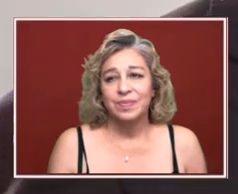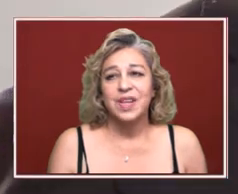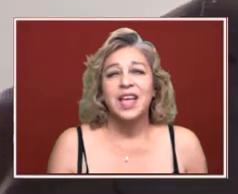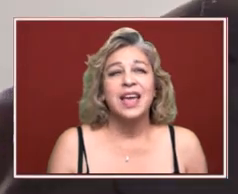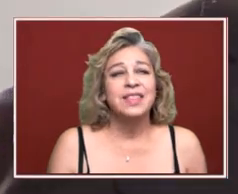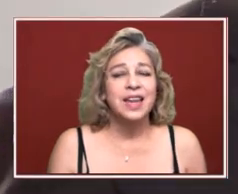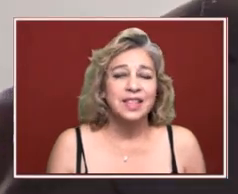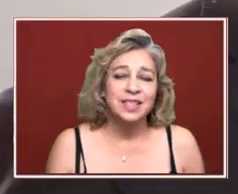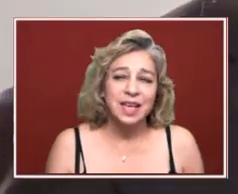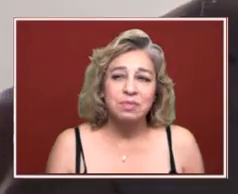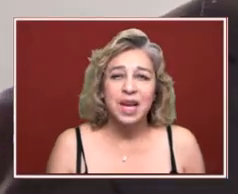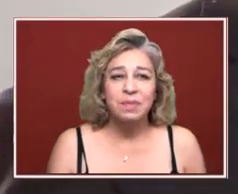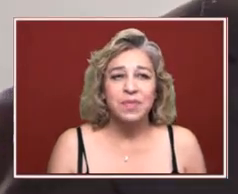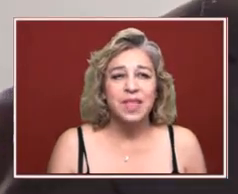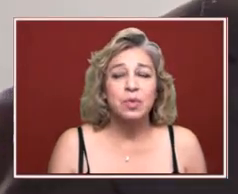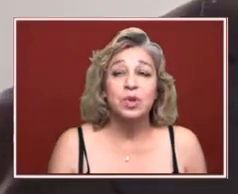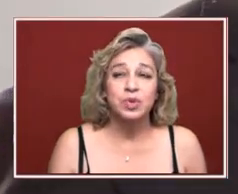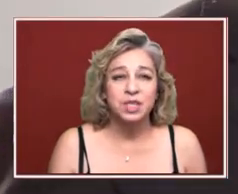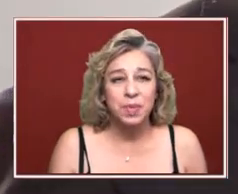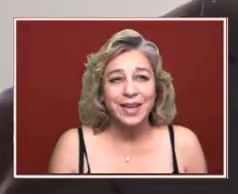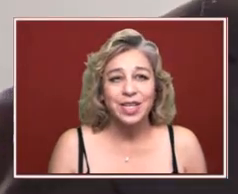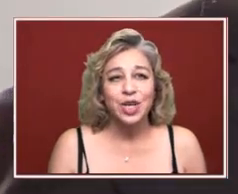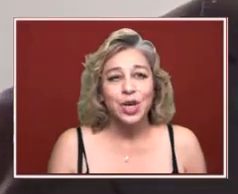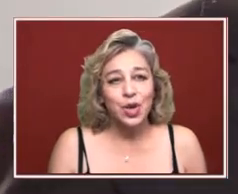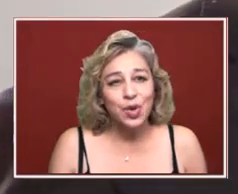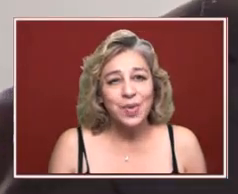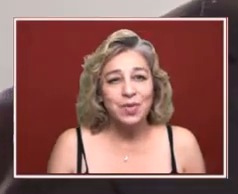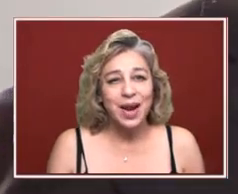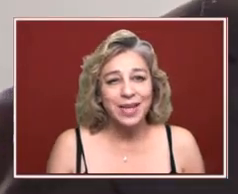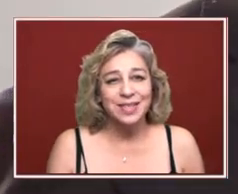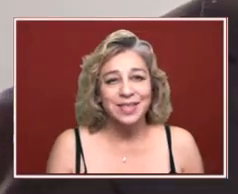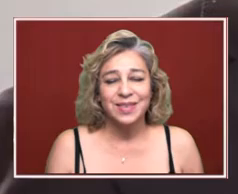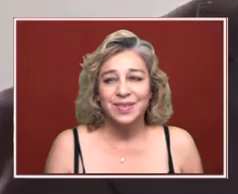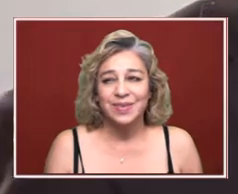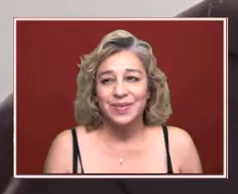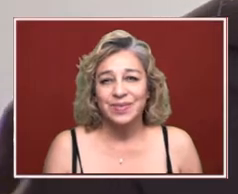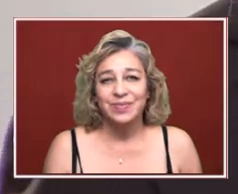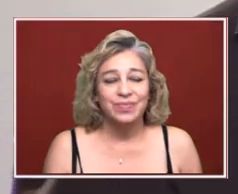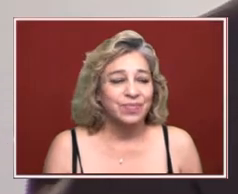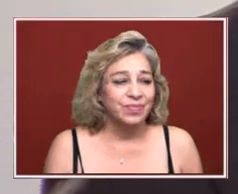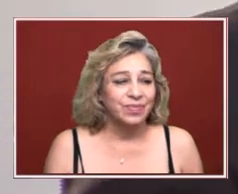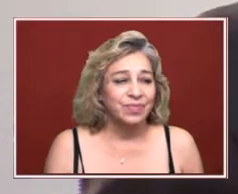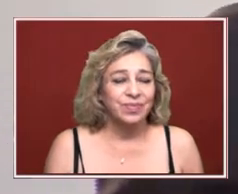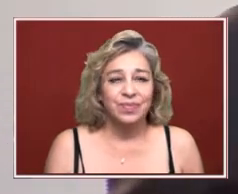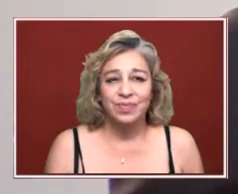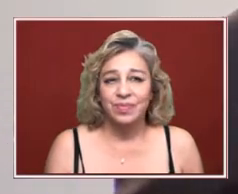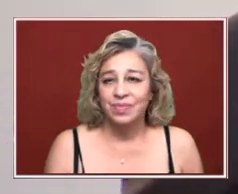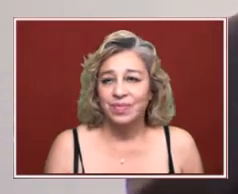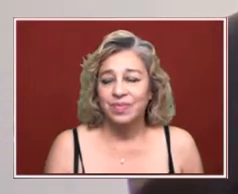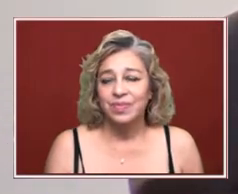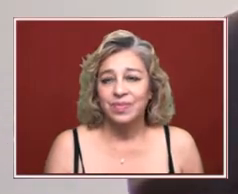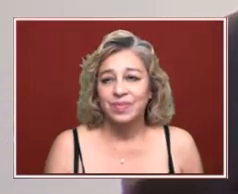humanos. And that at the same time they will respect human rights. Que haya un uso